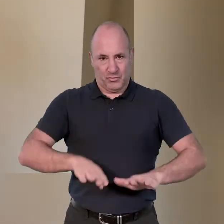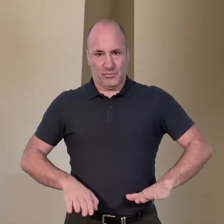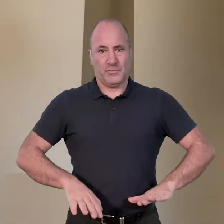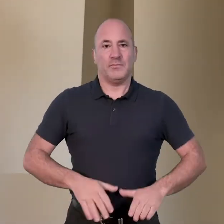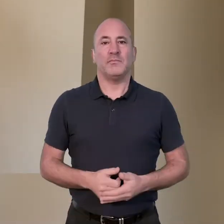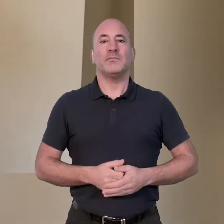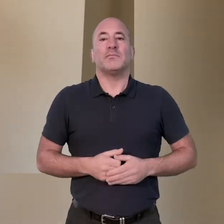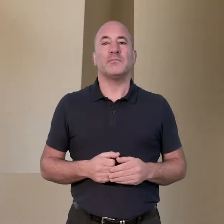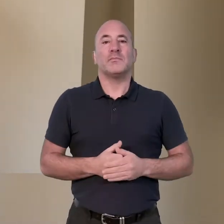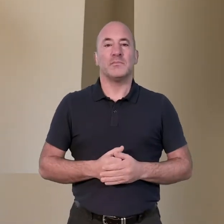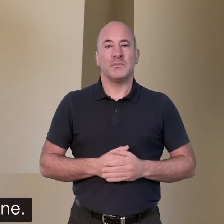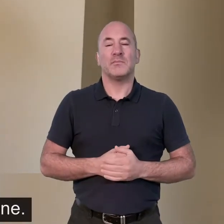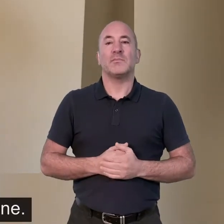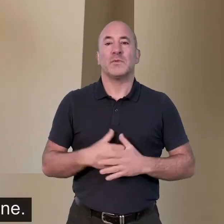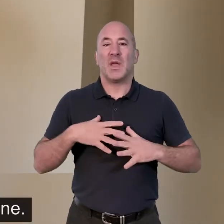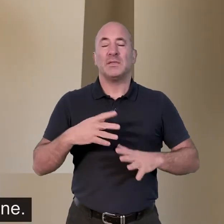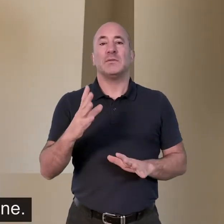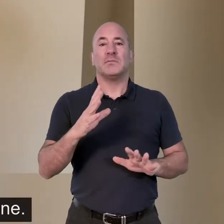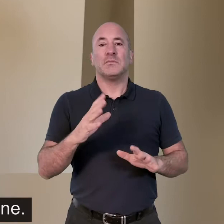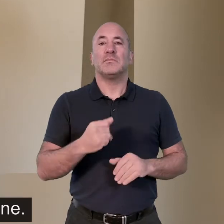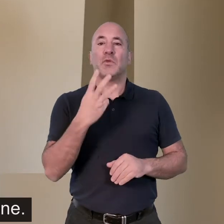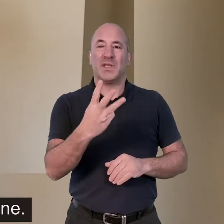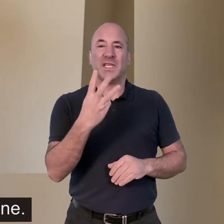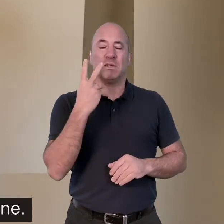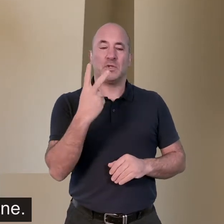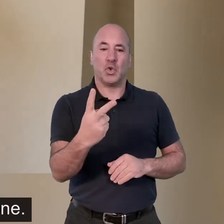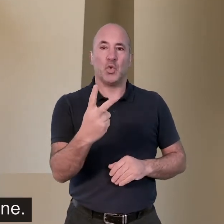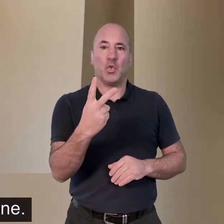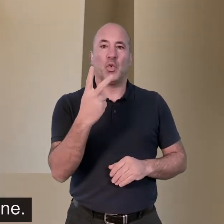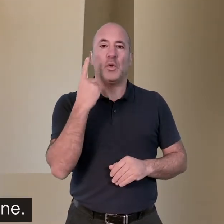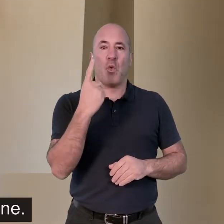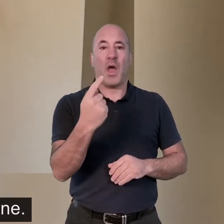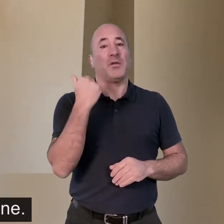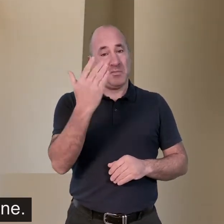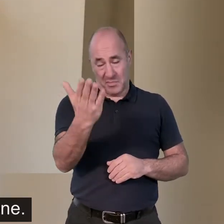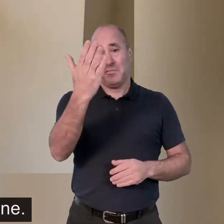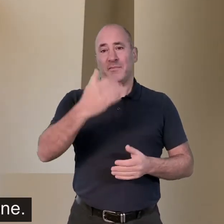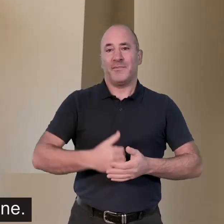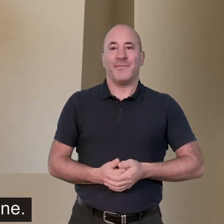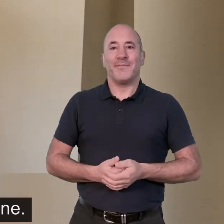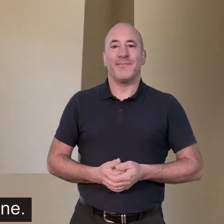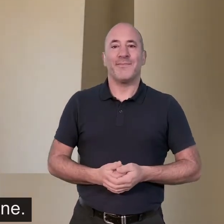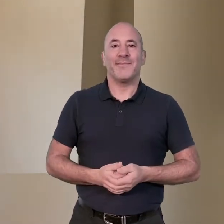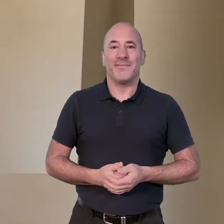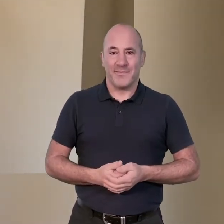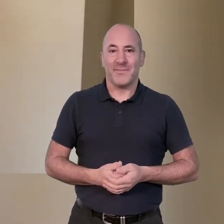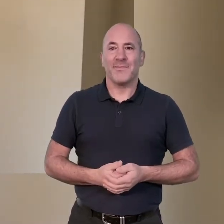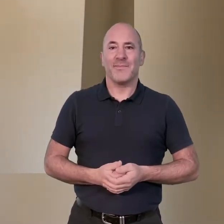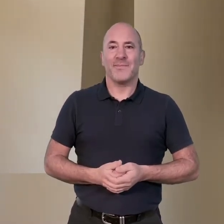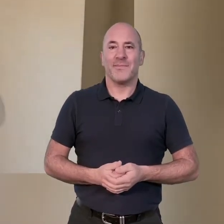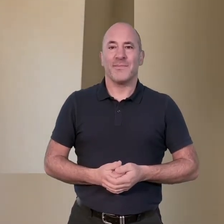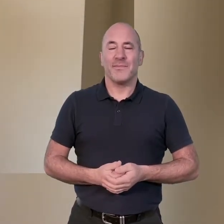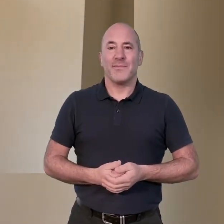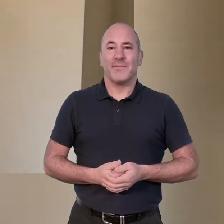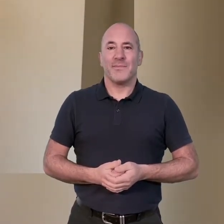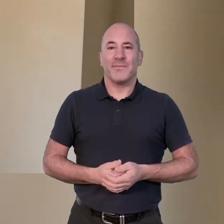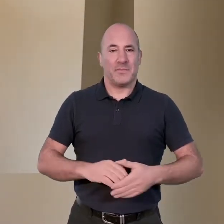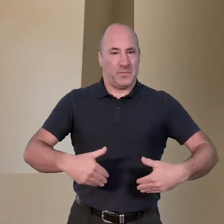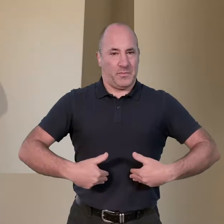position. And we're going to go punching straight out ahead in 3, 2, 1. Straight